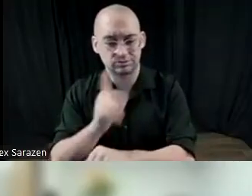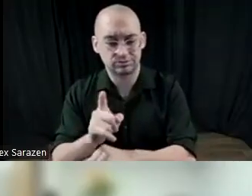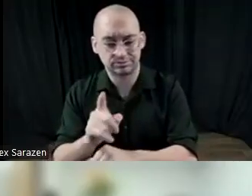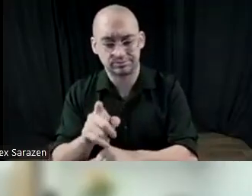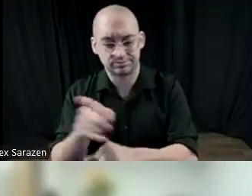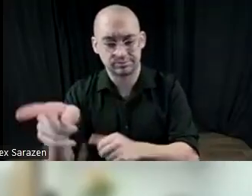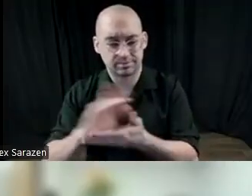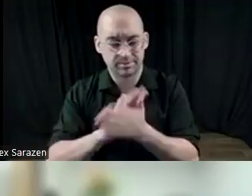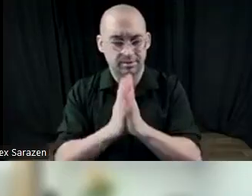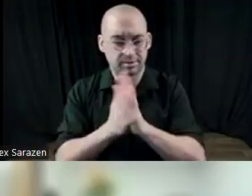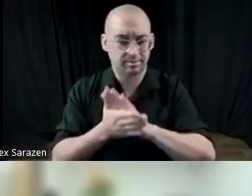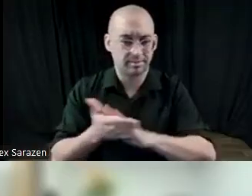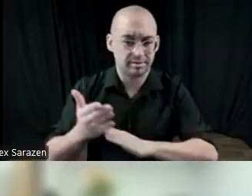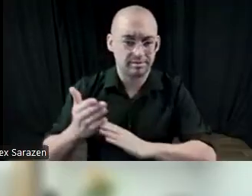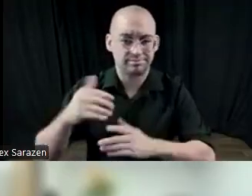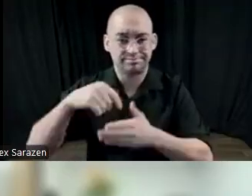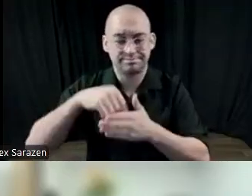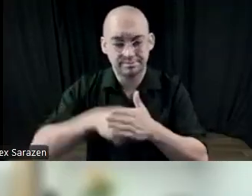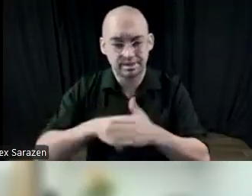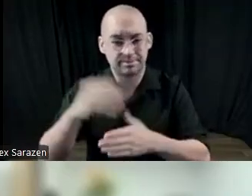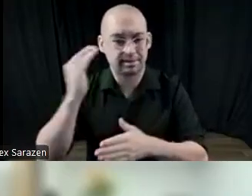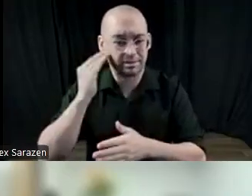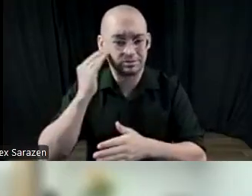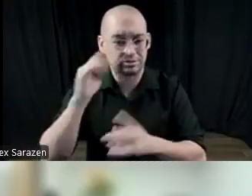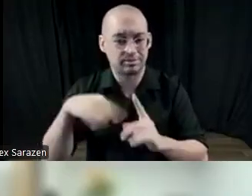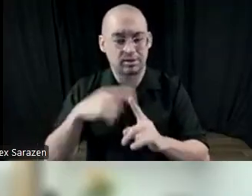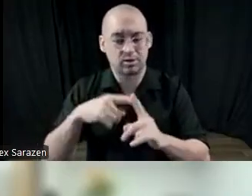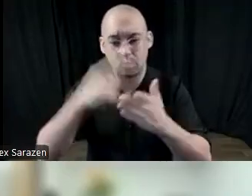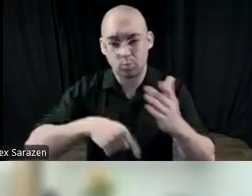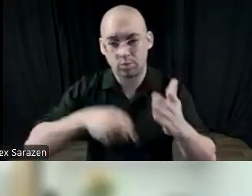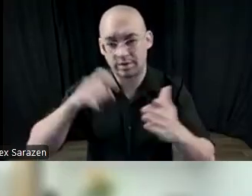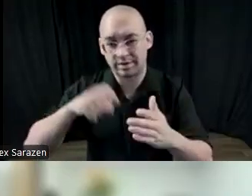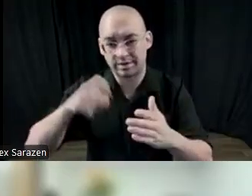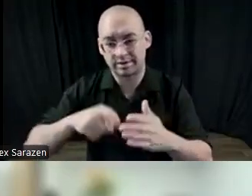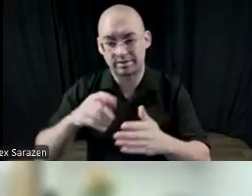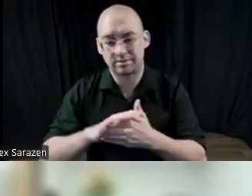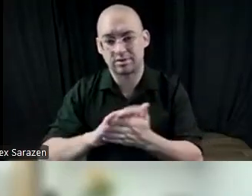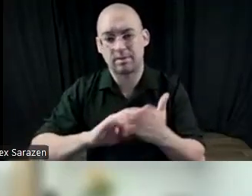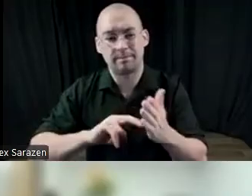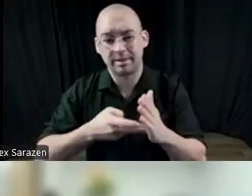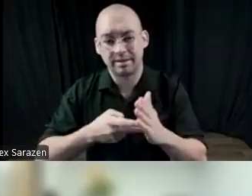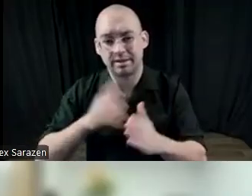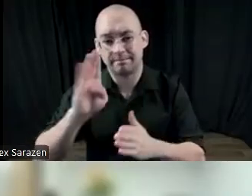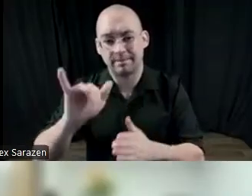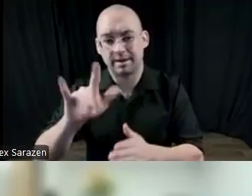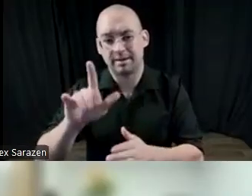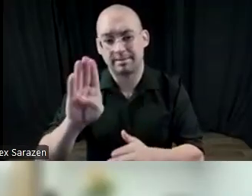quite deeply knowledgeable about what we mean by belonging, and how we combat